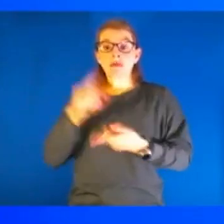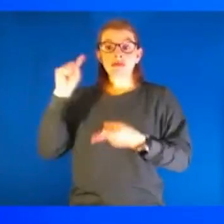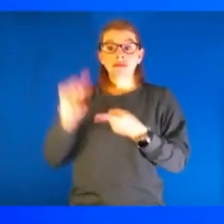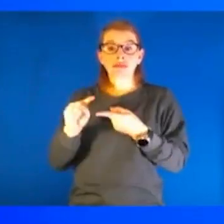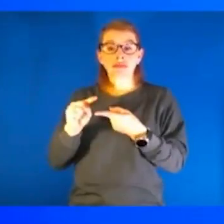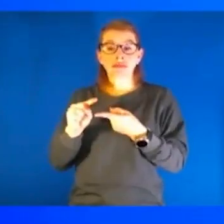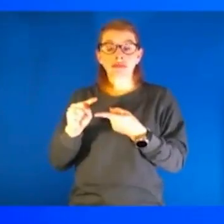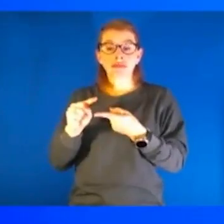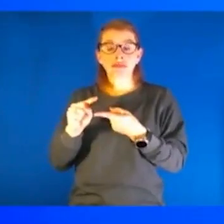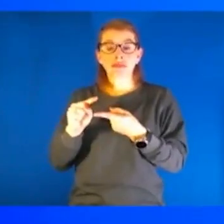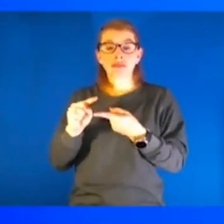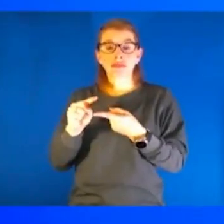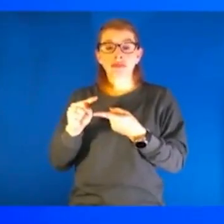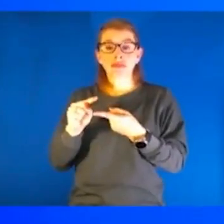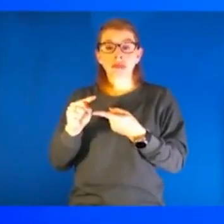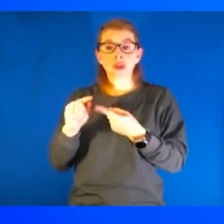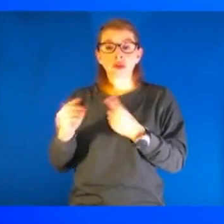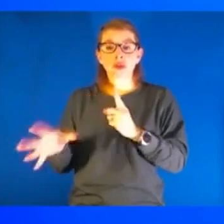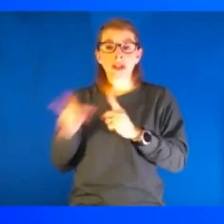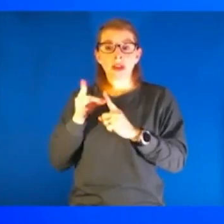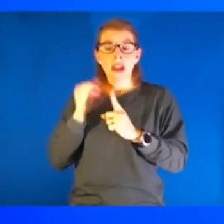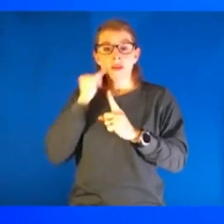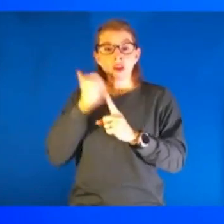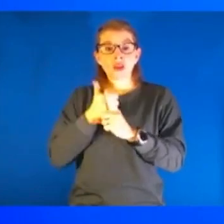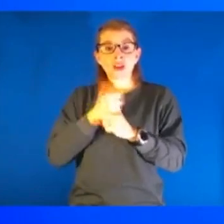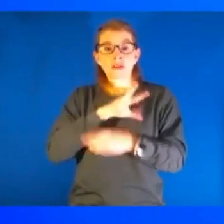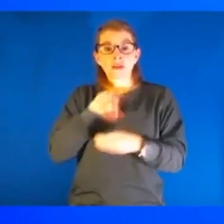to say if you're engaged in